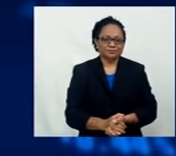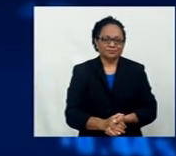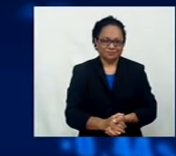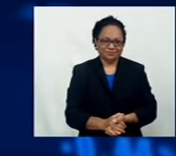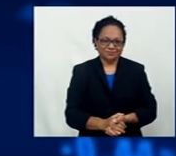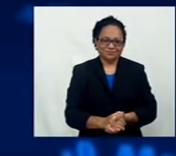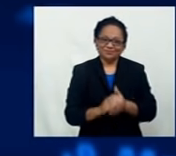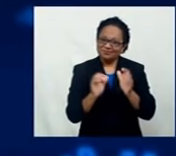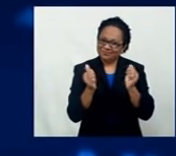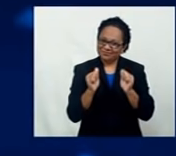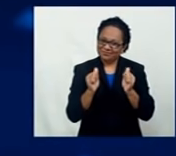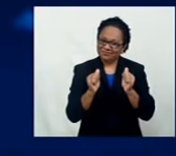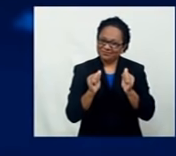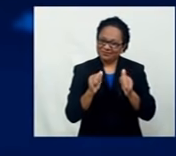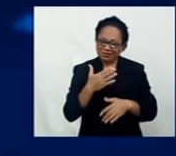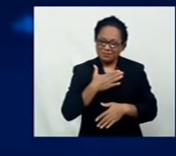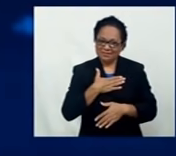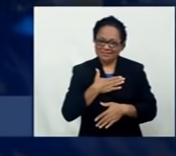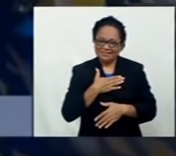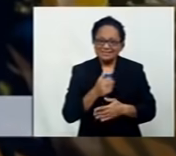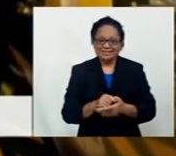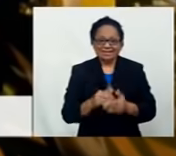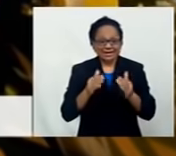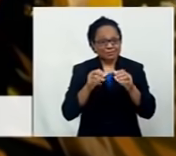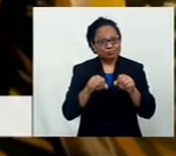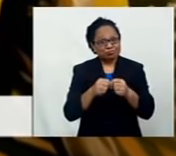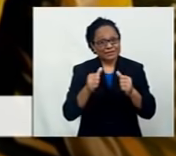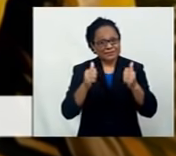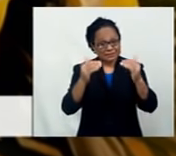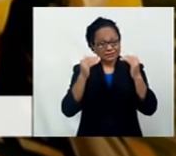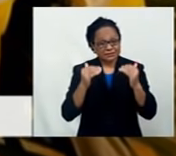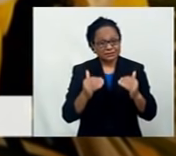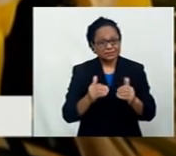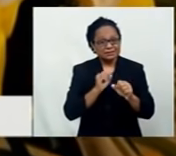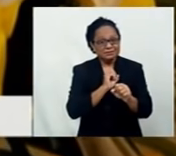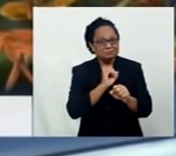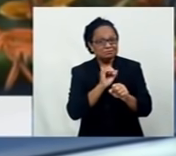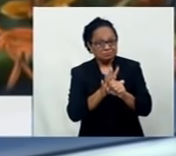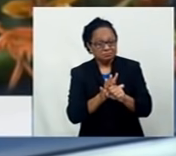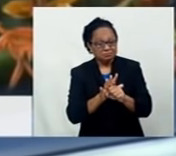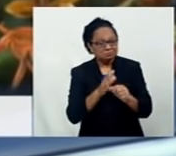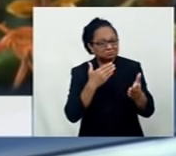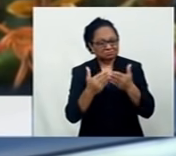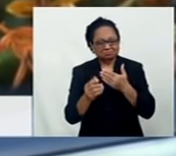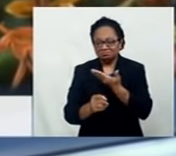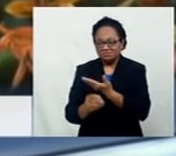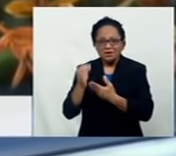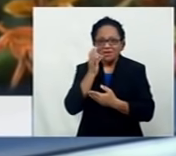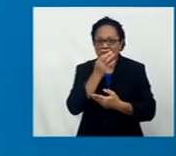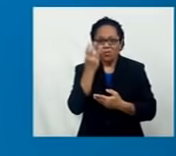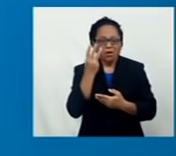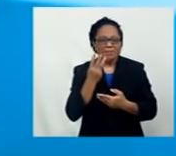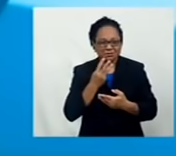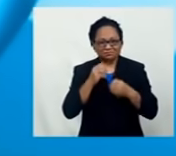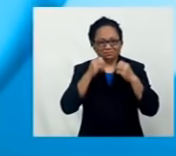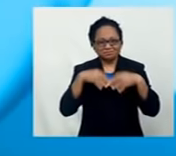And that is the latest from my end. But coming up after the break, pandemic fails to deter flower woman. Stay with us.